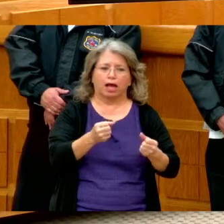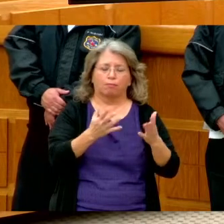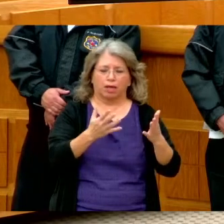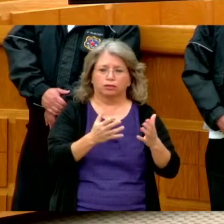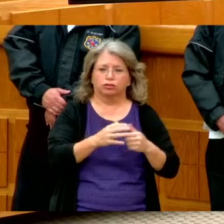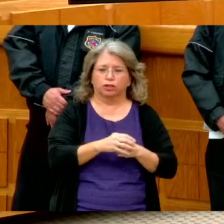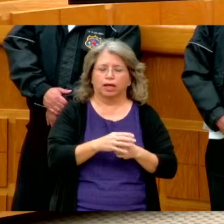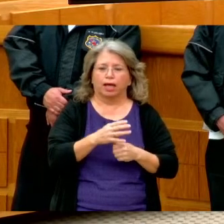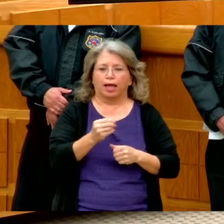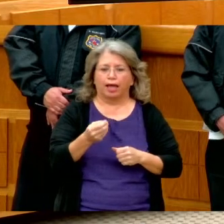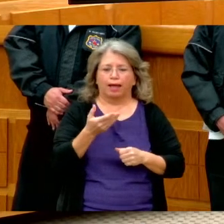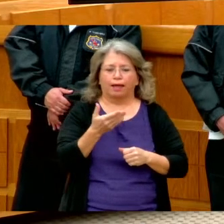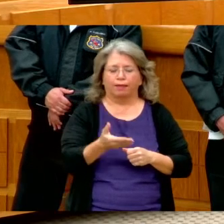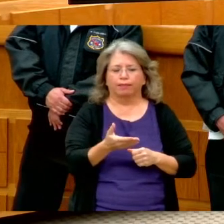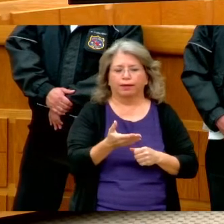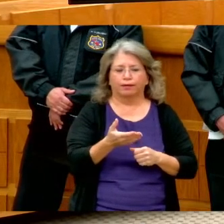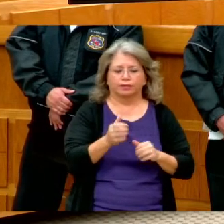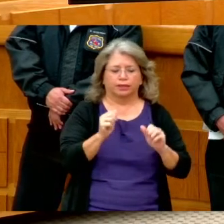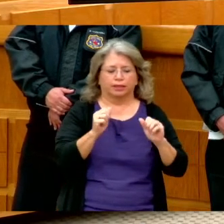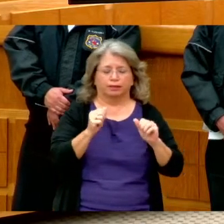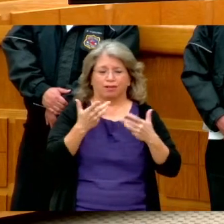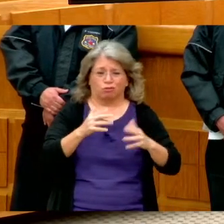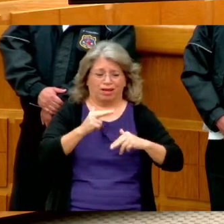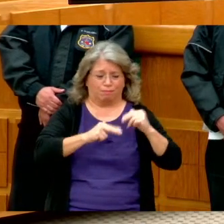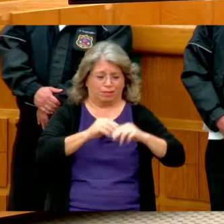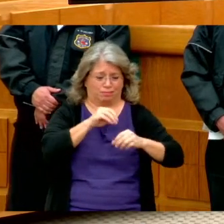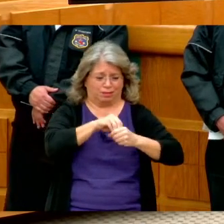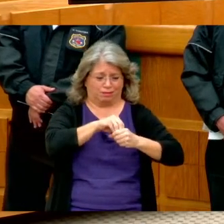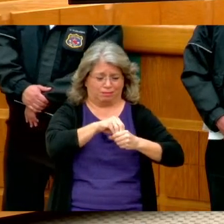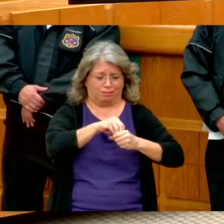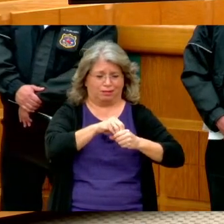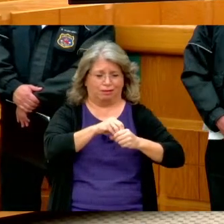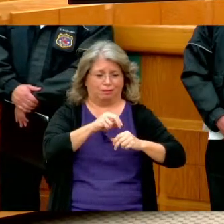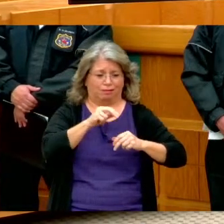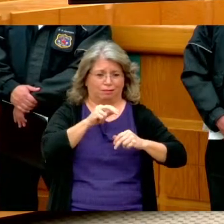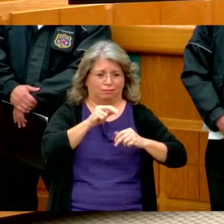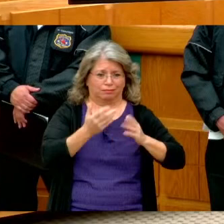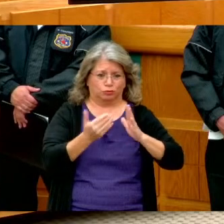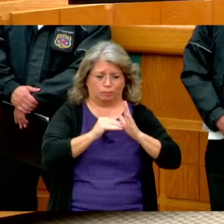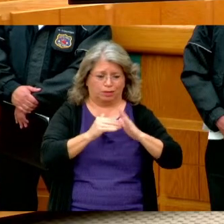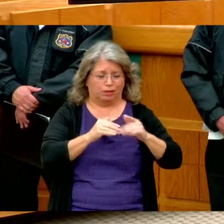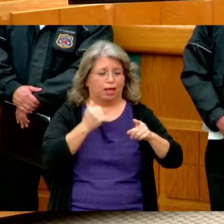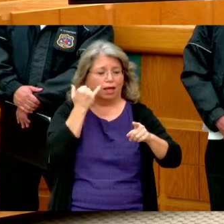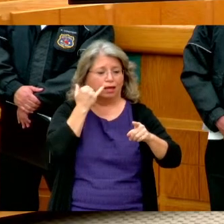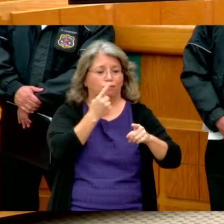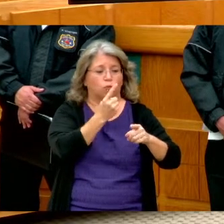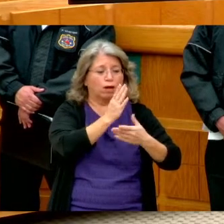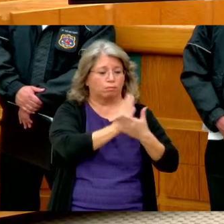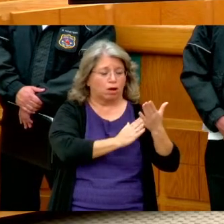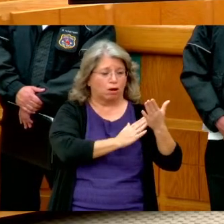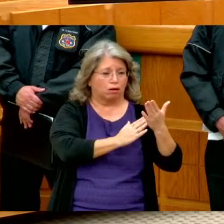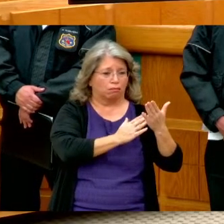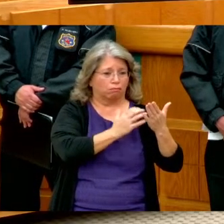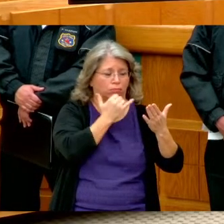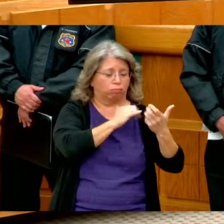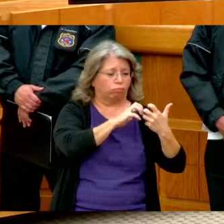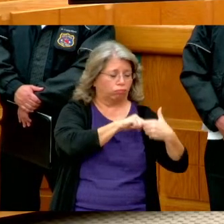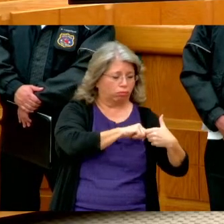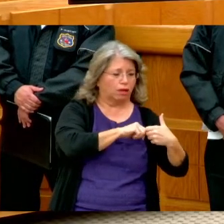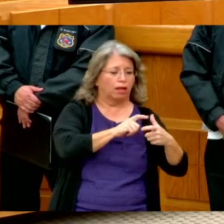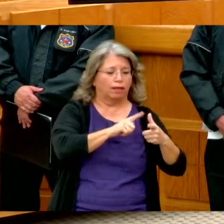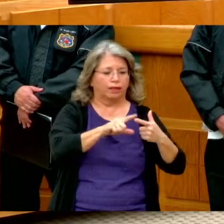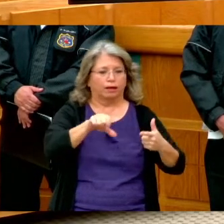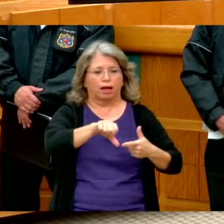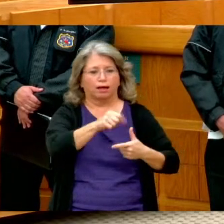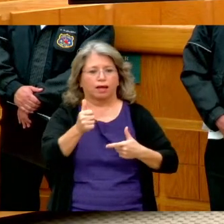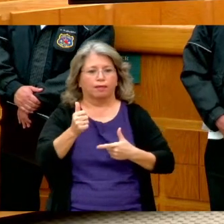built into it too. So if a part happened to malfunction, then another part would pick it up. So